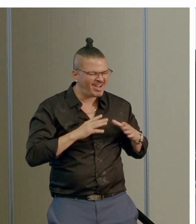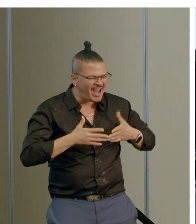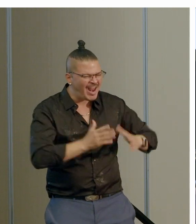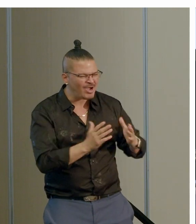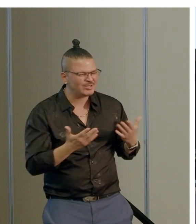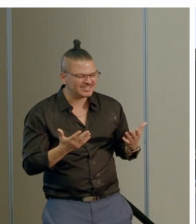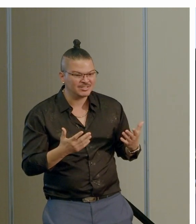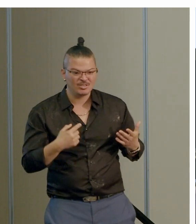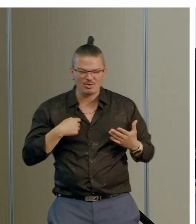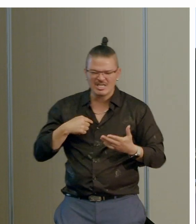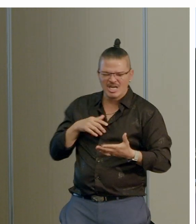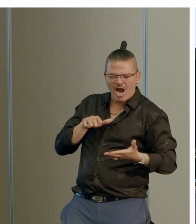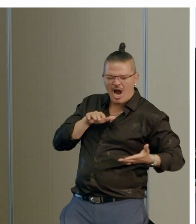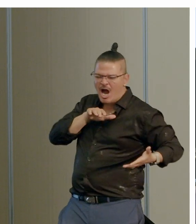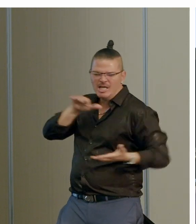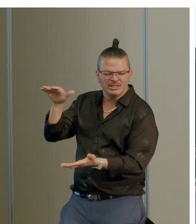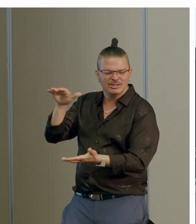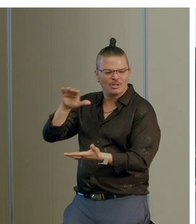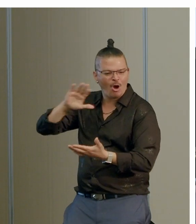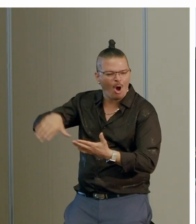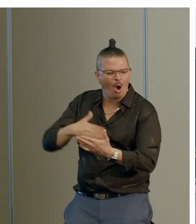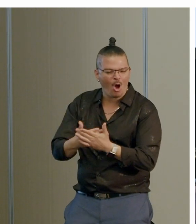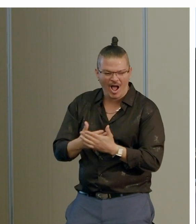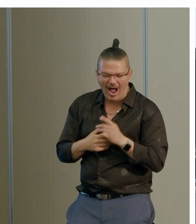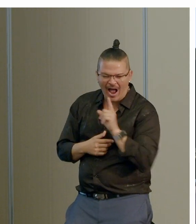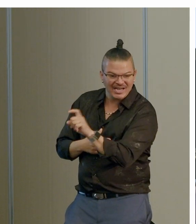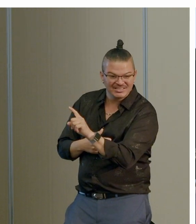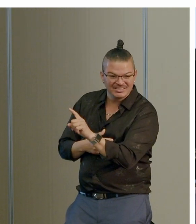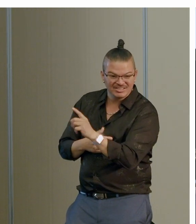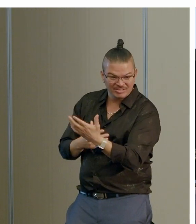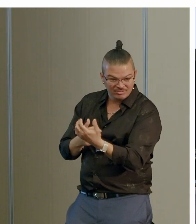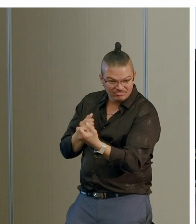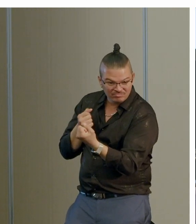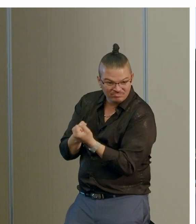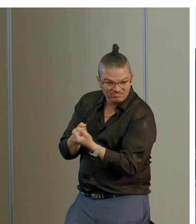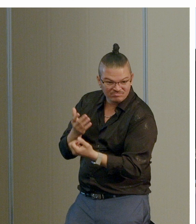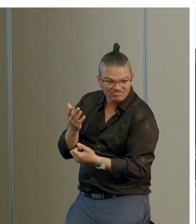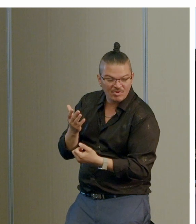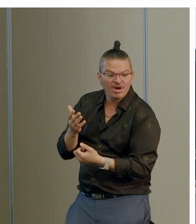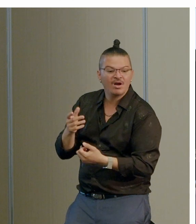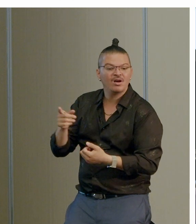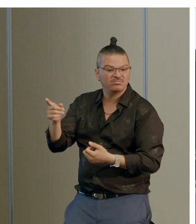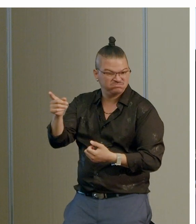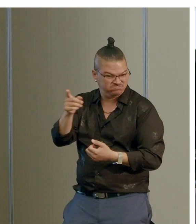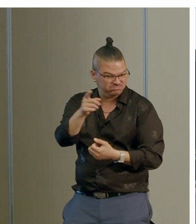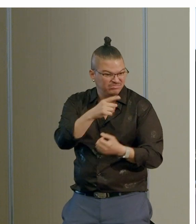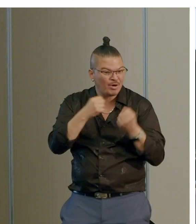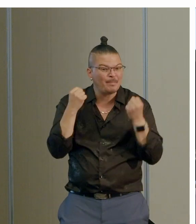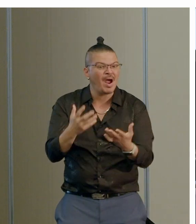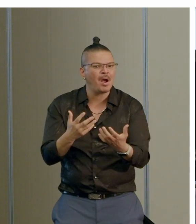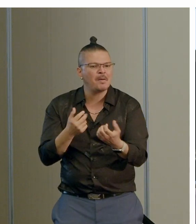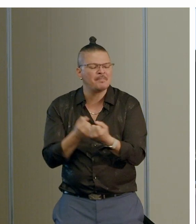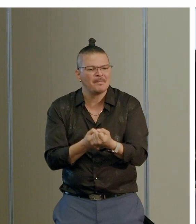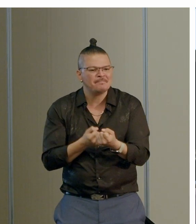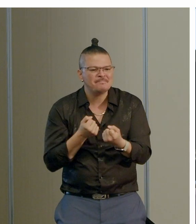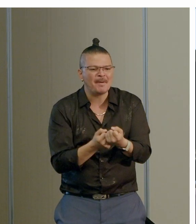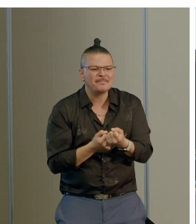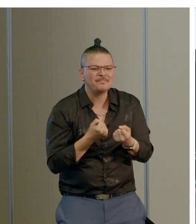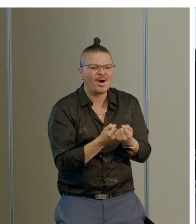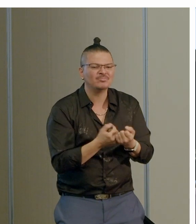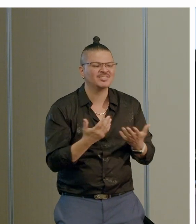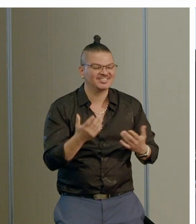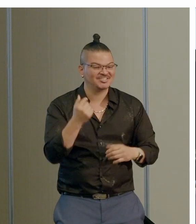everything. And we had a lot of support. And in the state, there's a process for policy